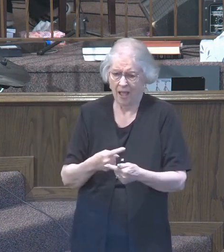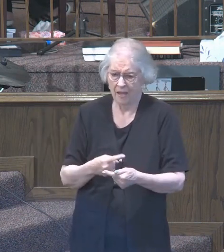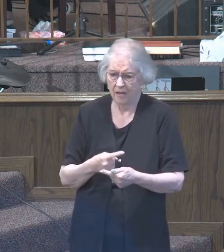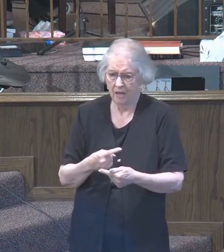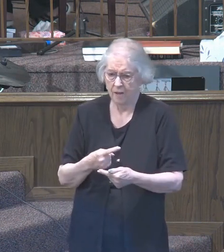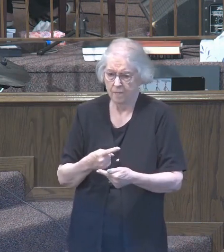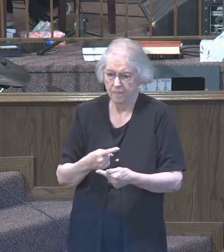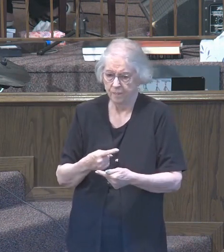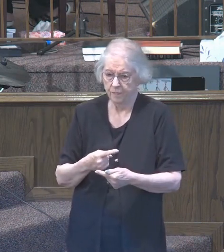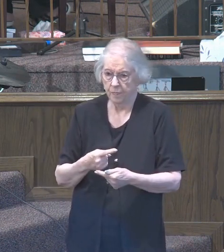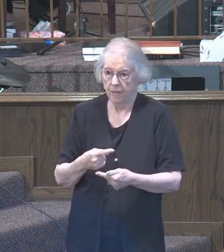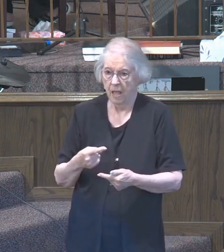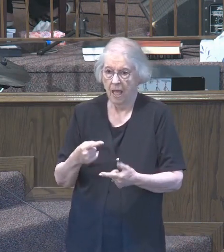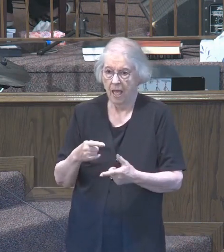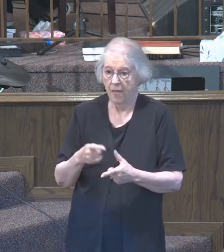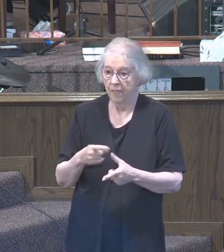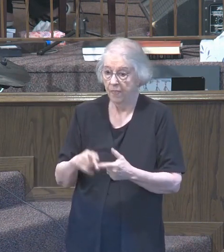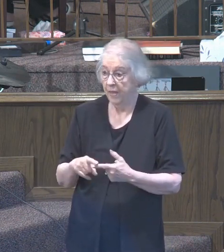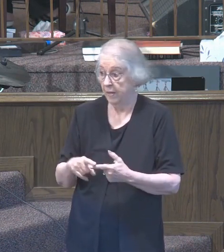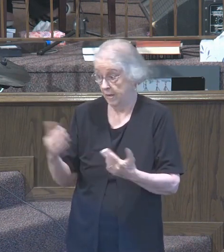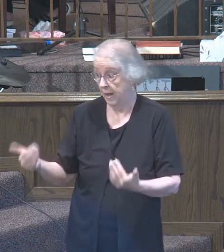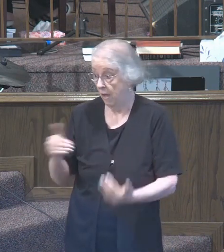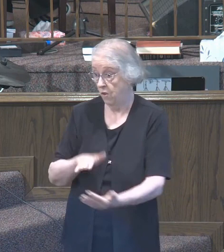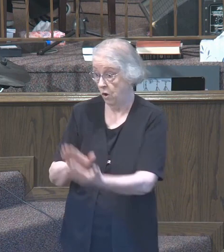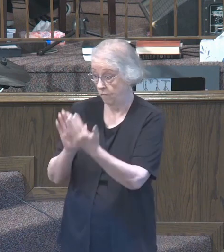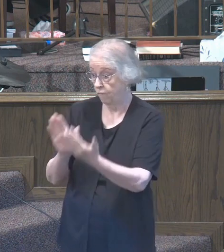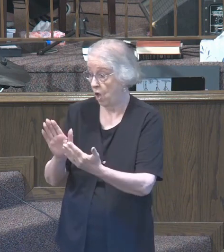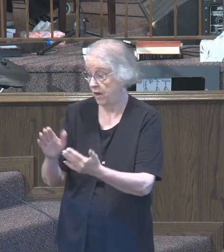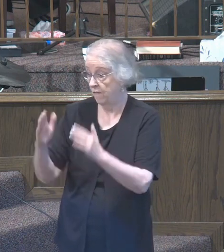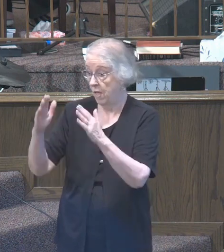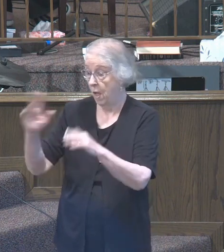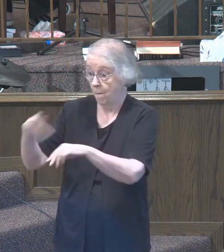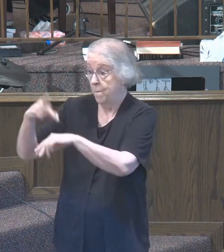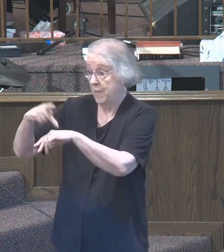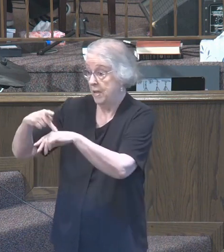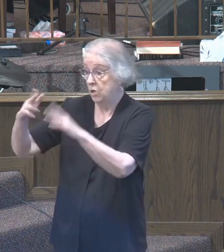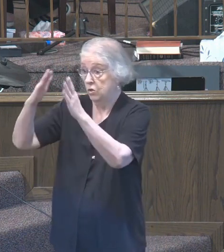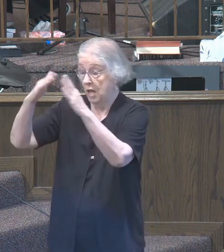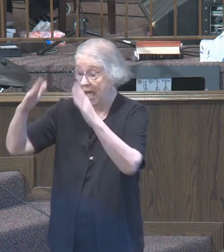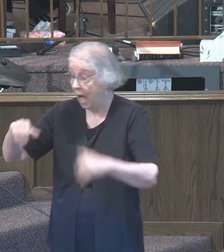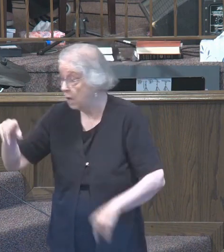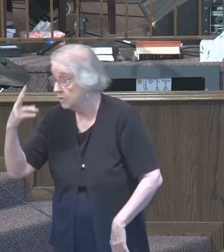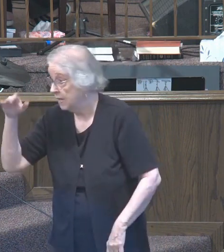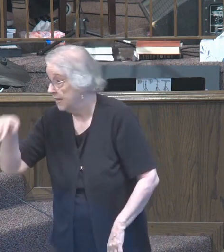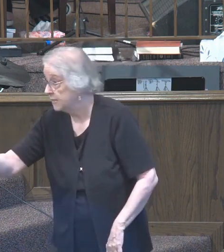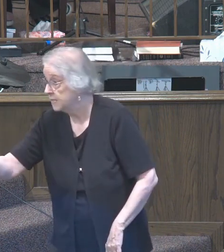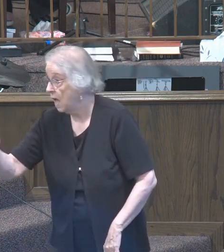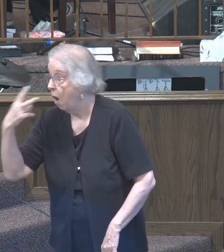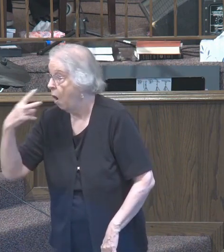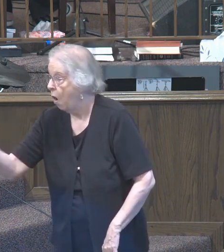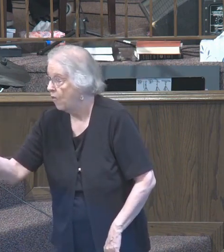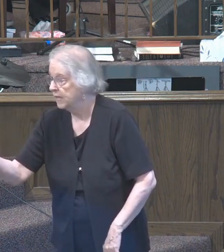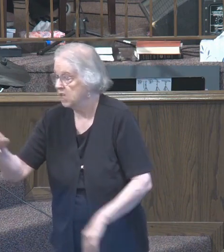And by this time, they were in front of Peter's house. On entering, Jesus found Peter's mother-in-law sick in bed, burning